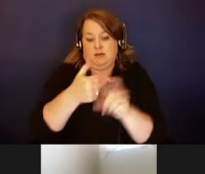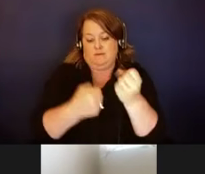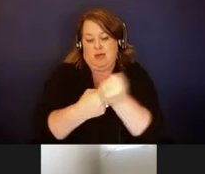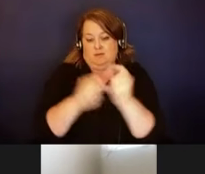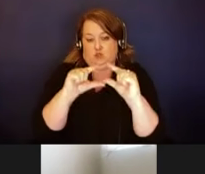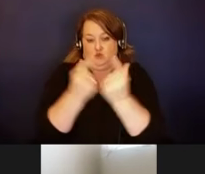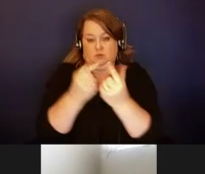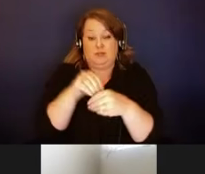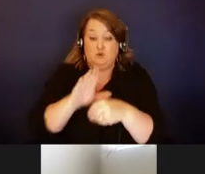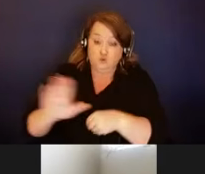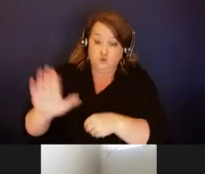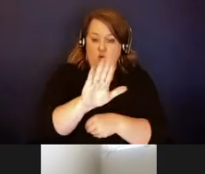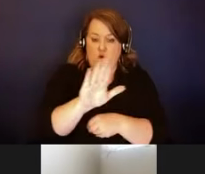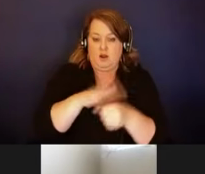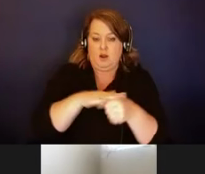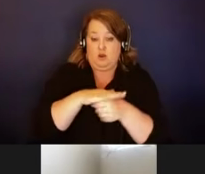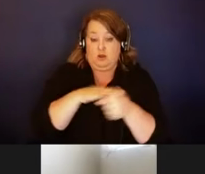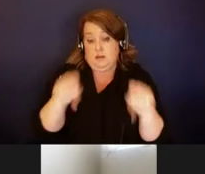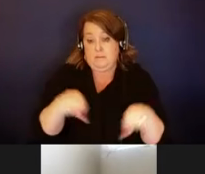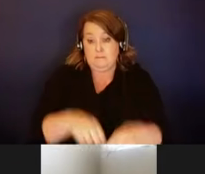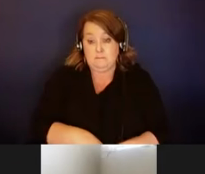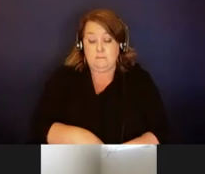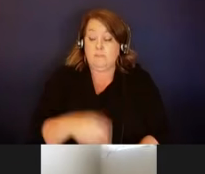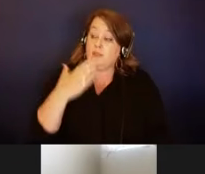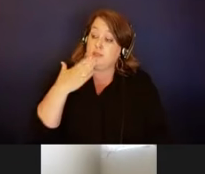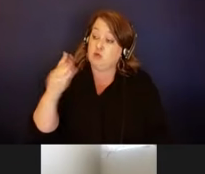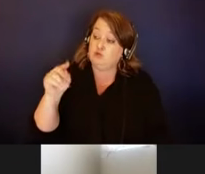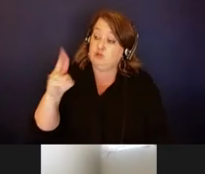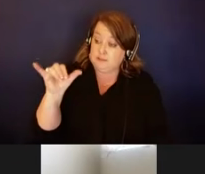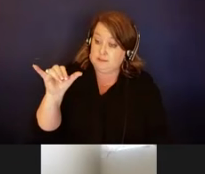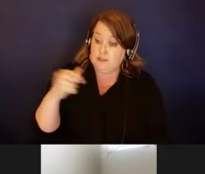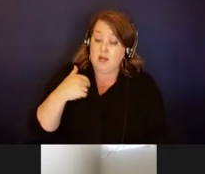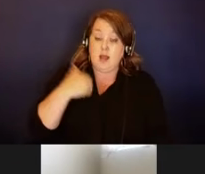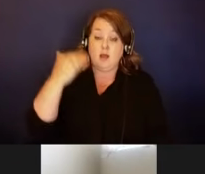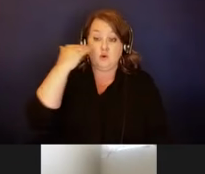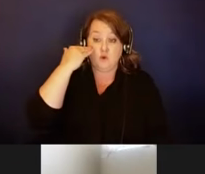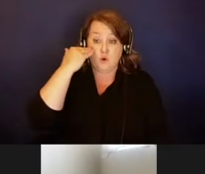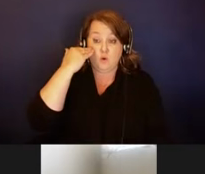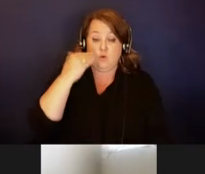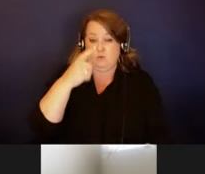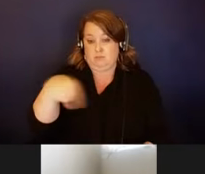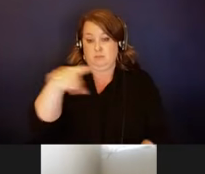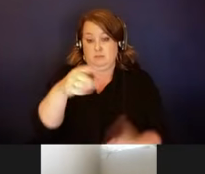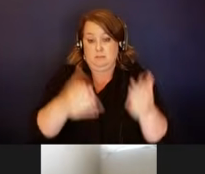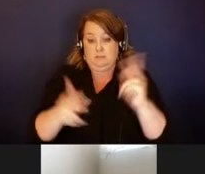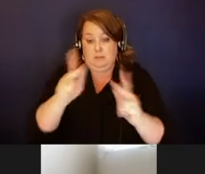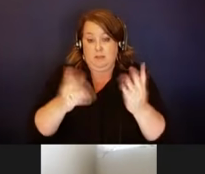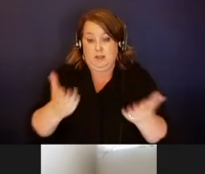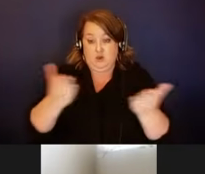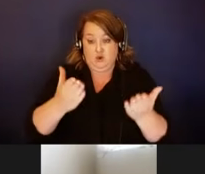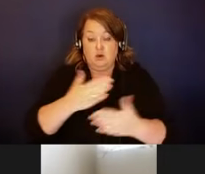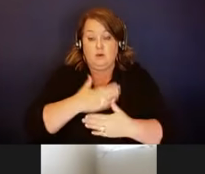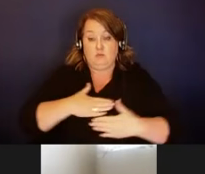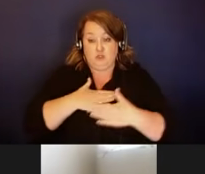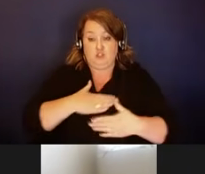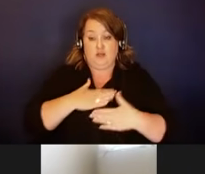your area. Thank you, Tracy. And I know that our attendees will really appreciate that information on